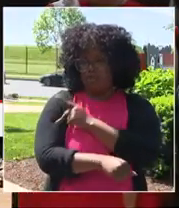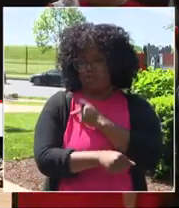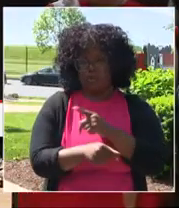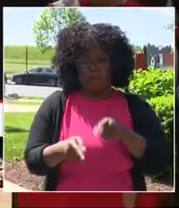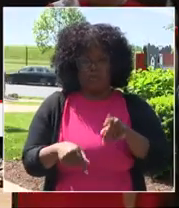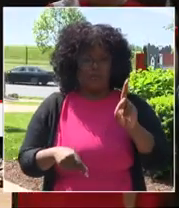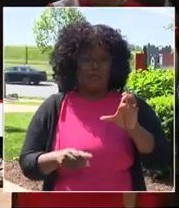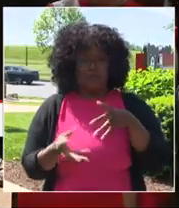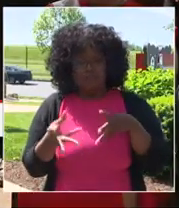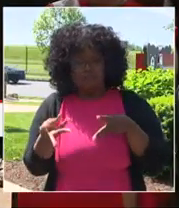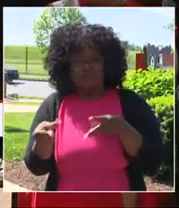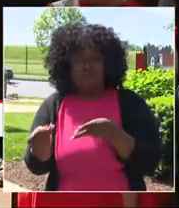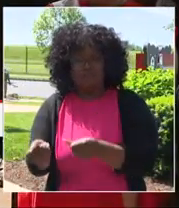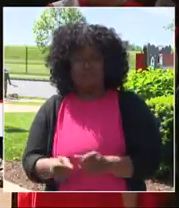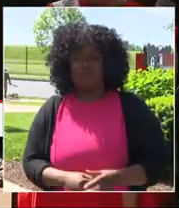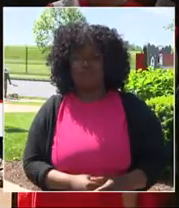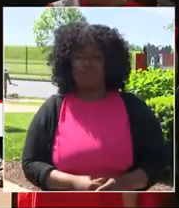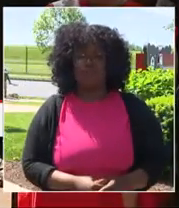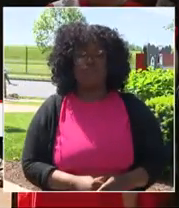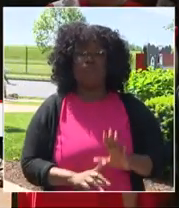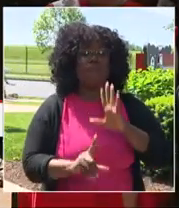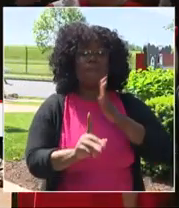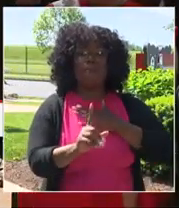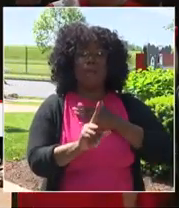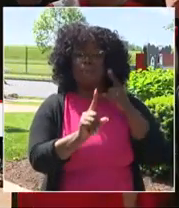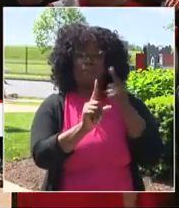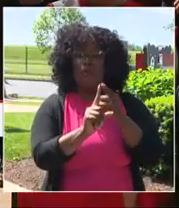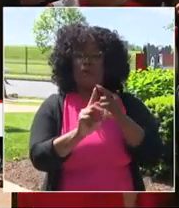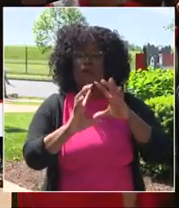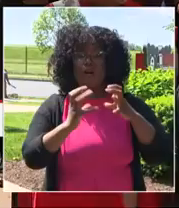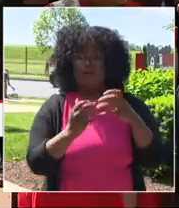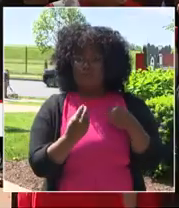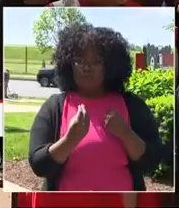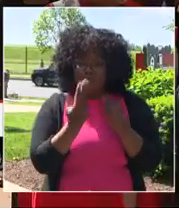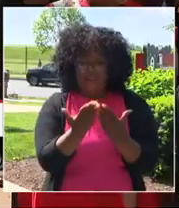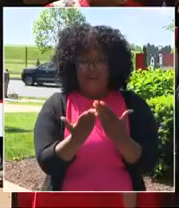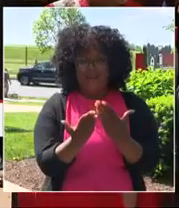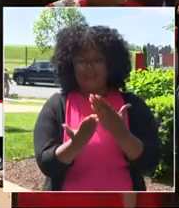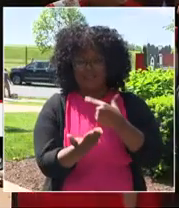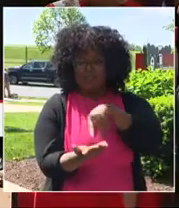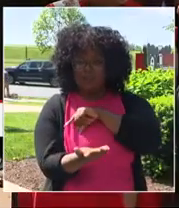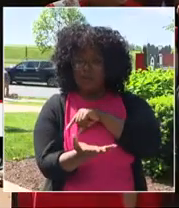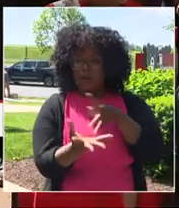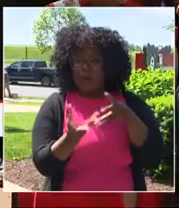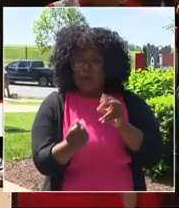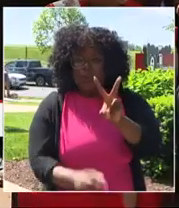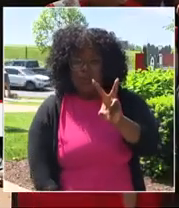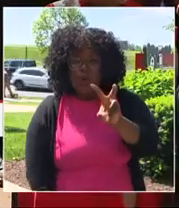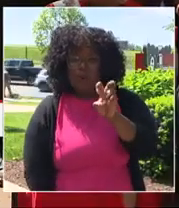Overall, providing EMS service to the public costs approximately $274 million.